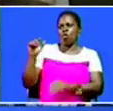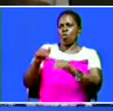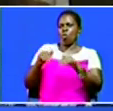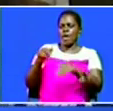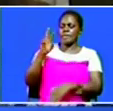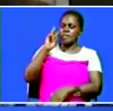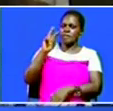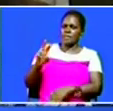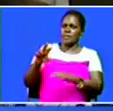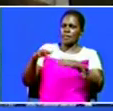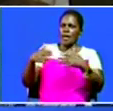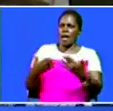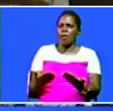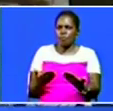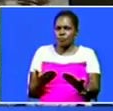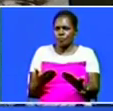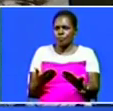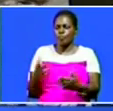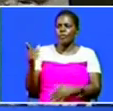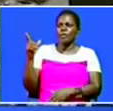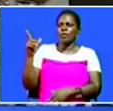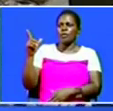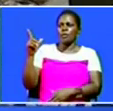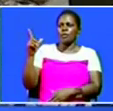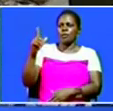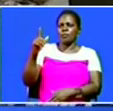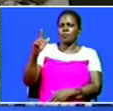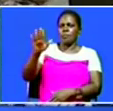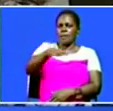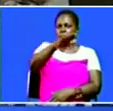to see how the legislature, how the House of Parliament is going to.